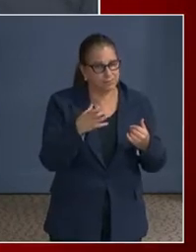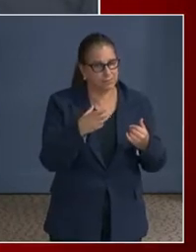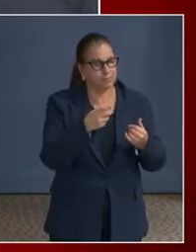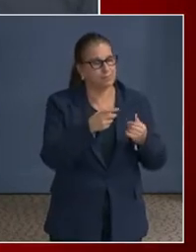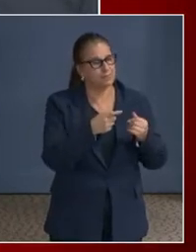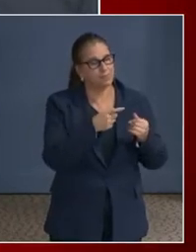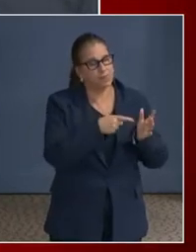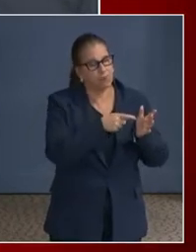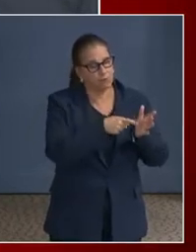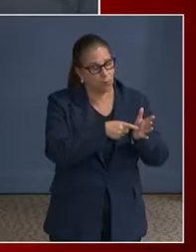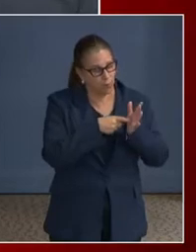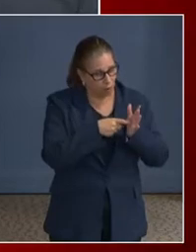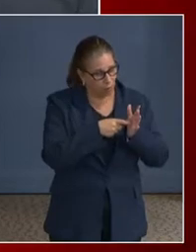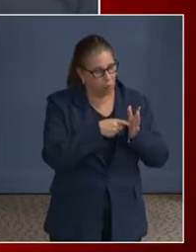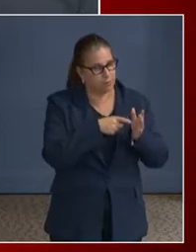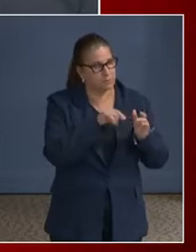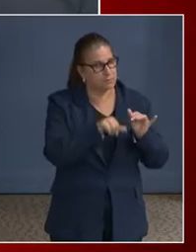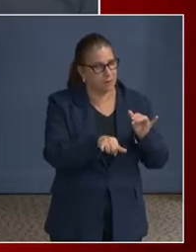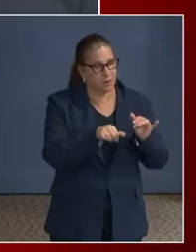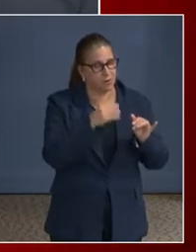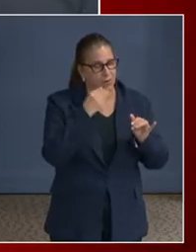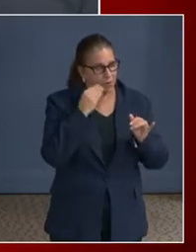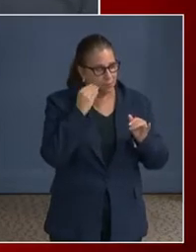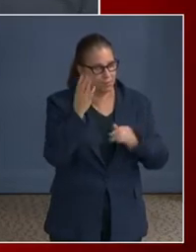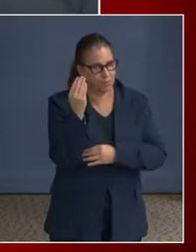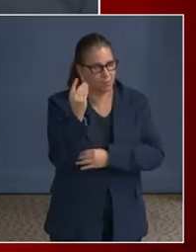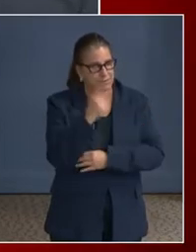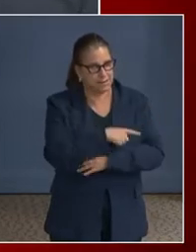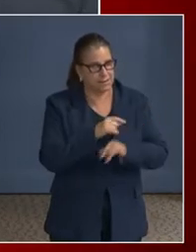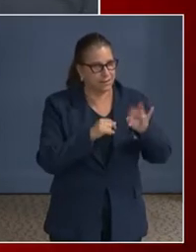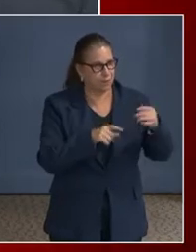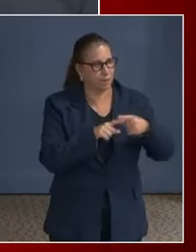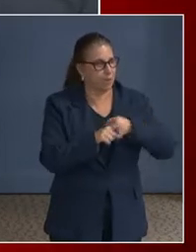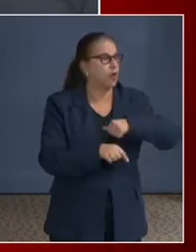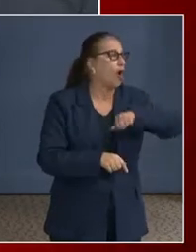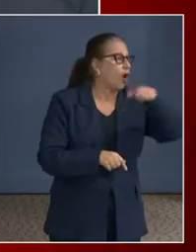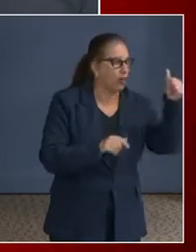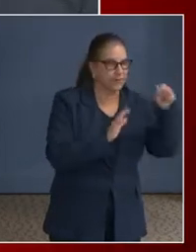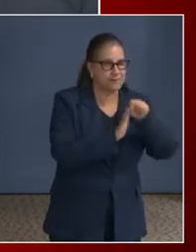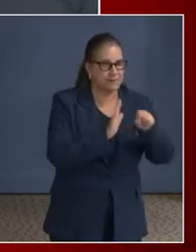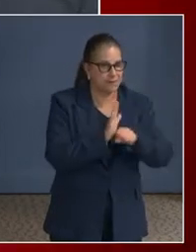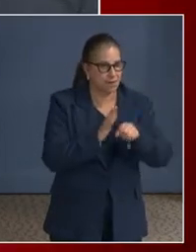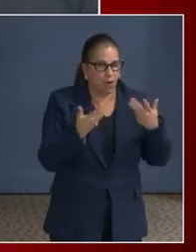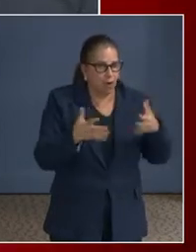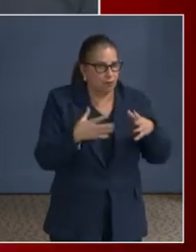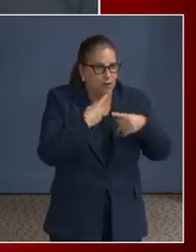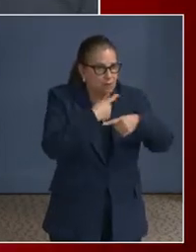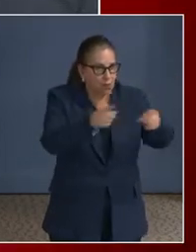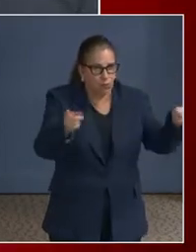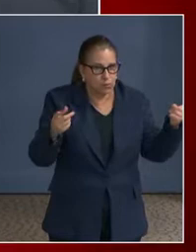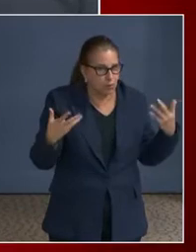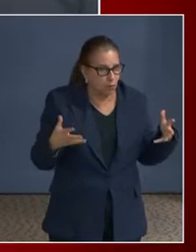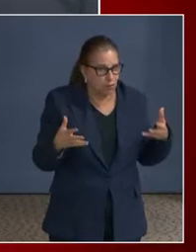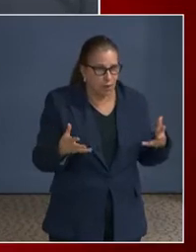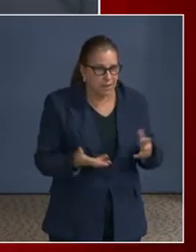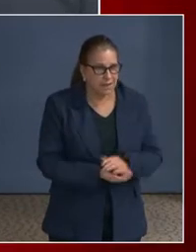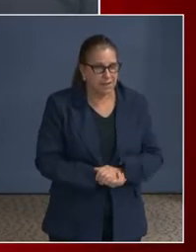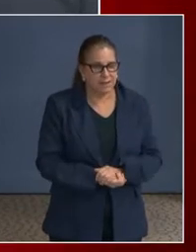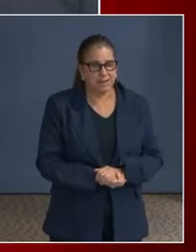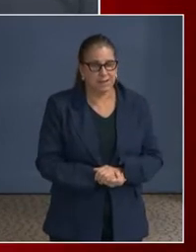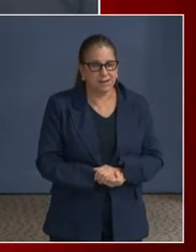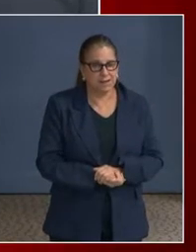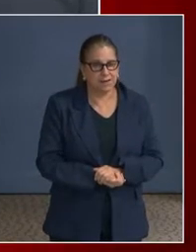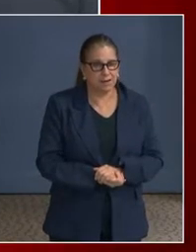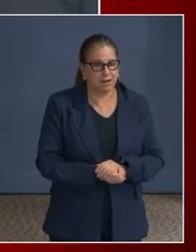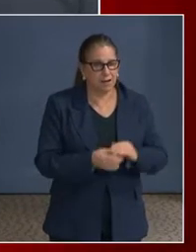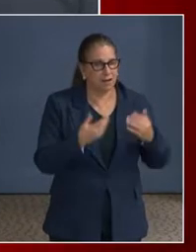not news. And we talked about it at the time, where we had achieved 13 days. And I